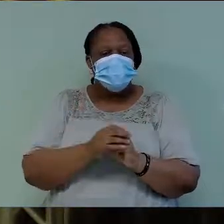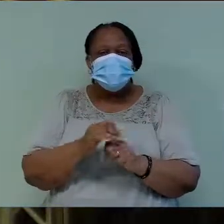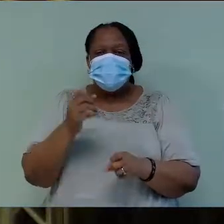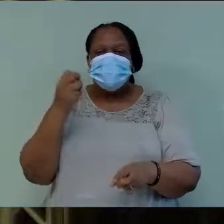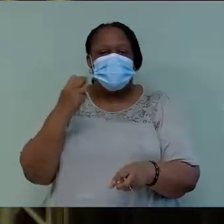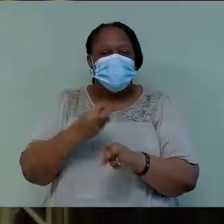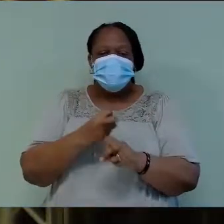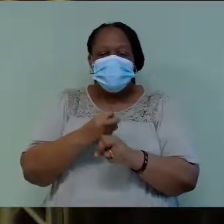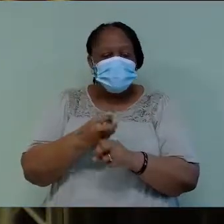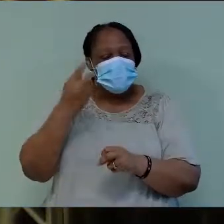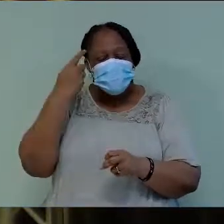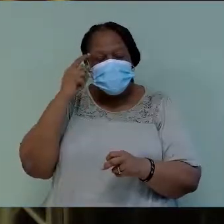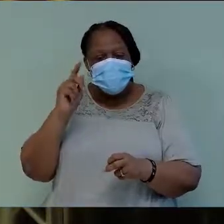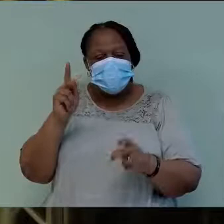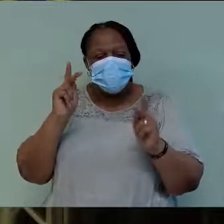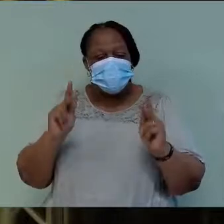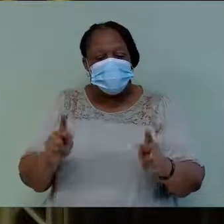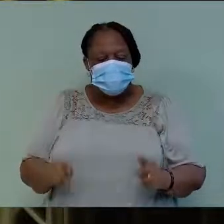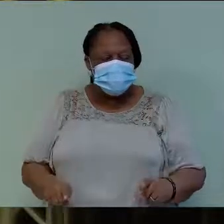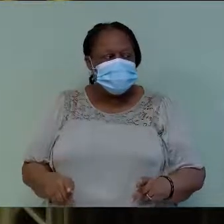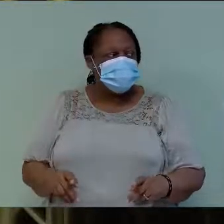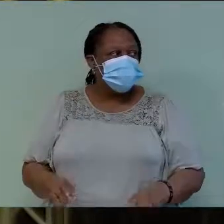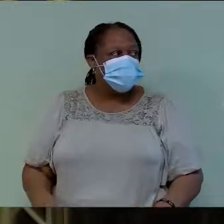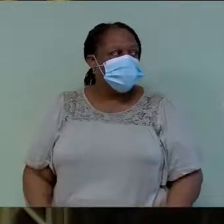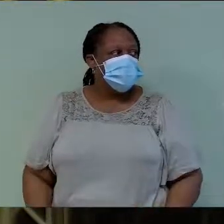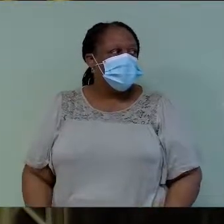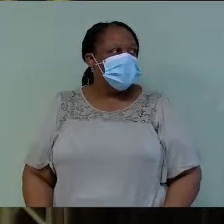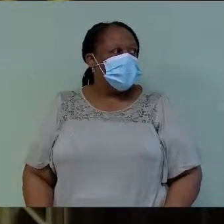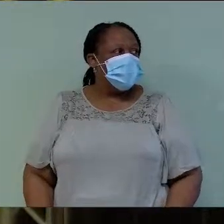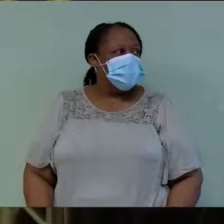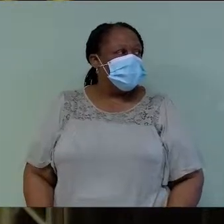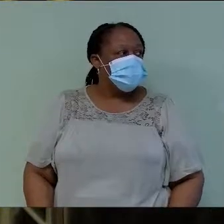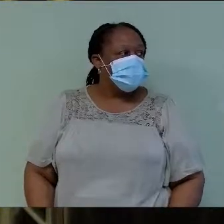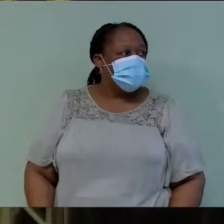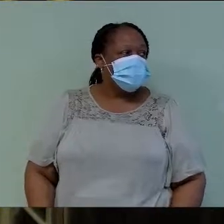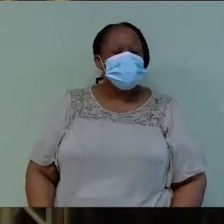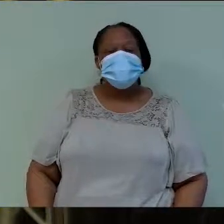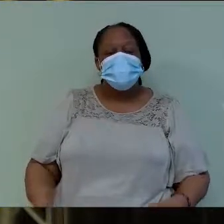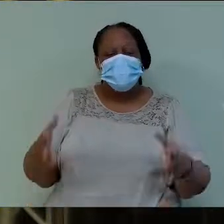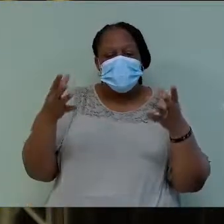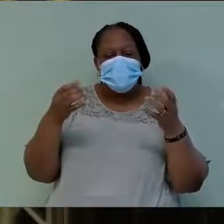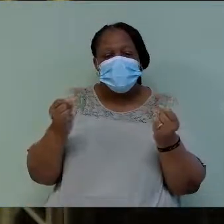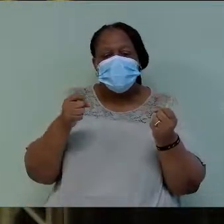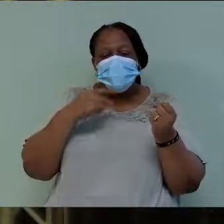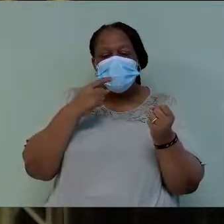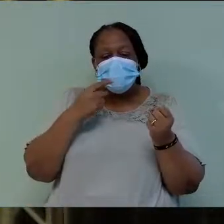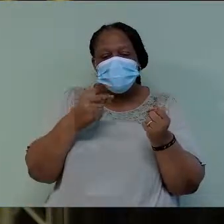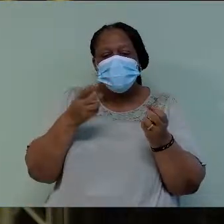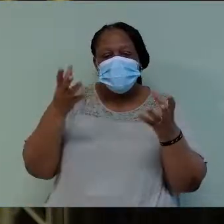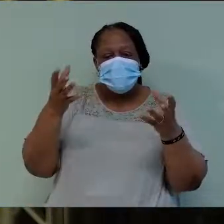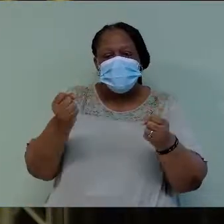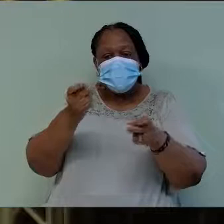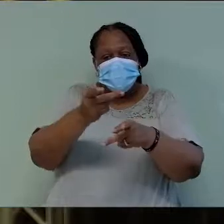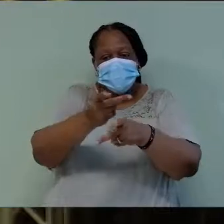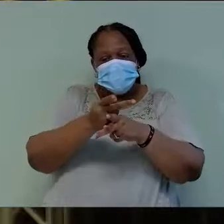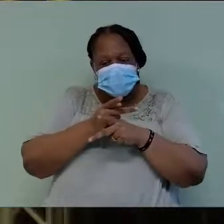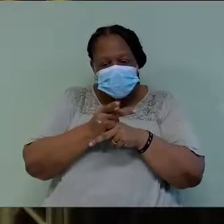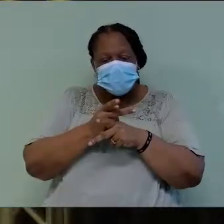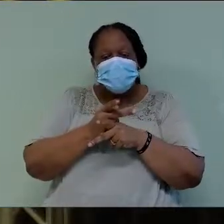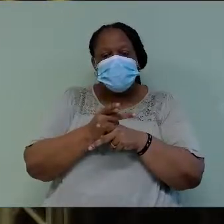Some employers reach out to the Labor Commissioner's office, indicating their strong desire to keep their staff